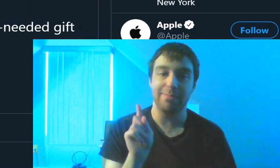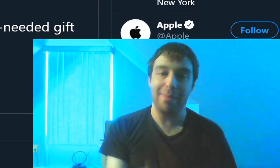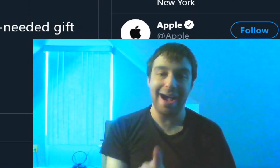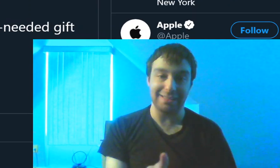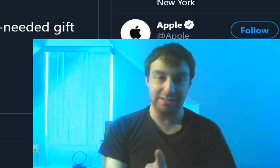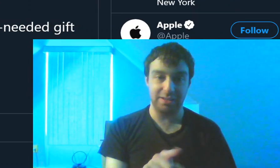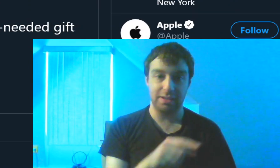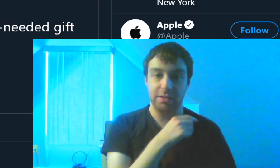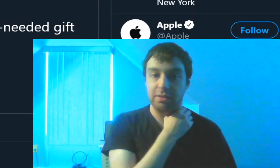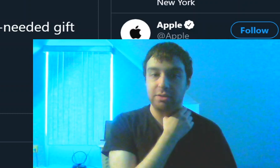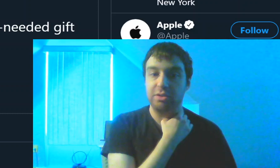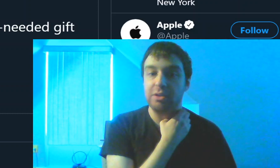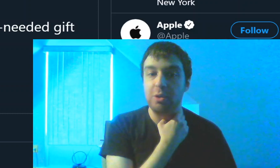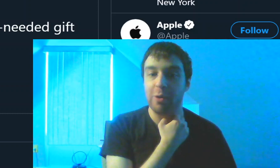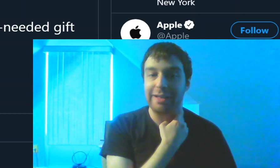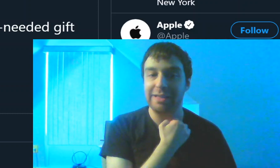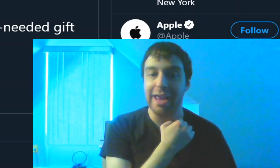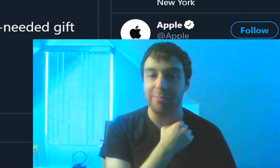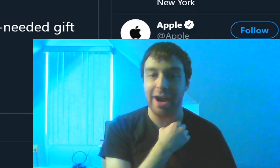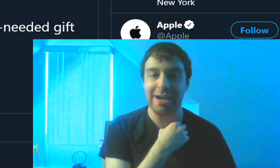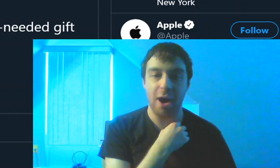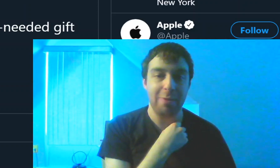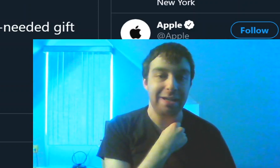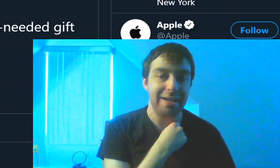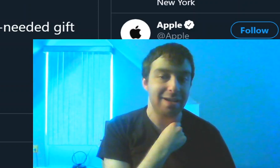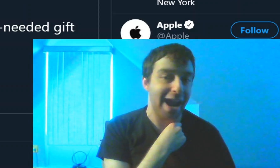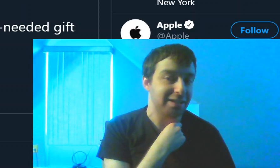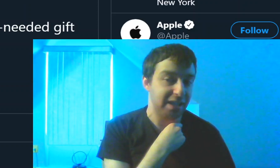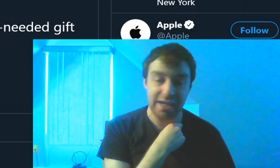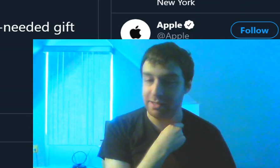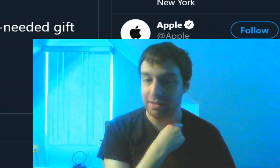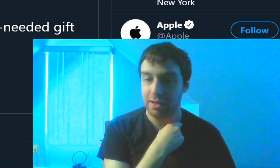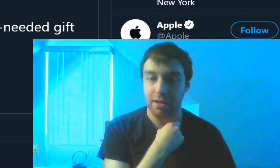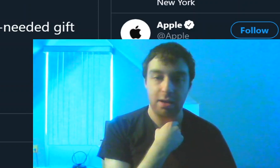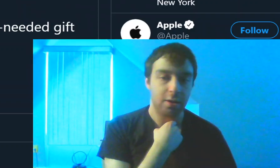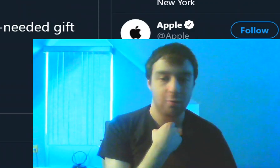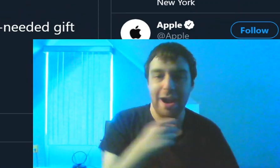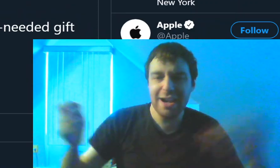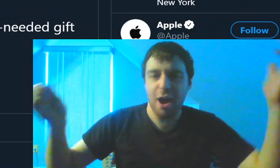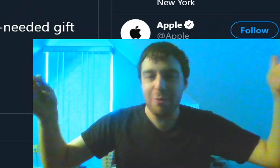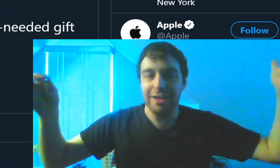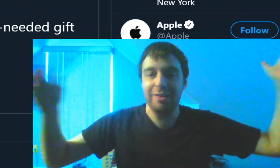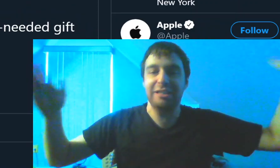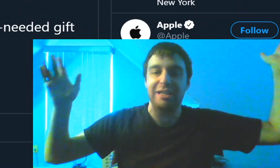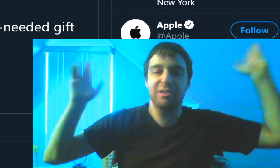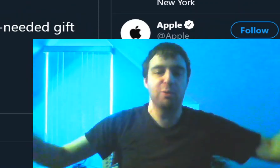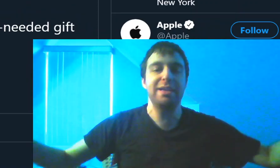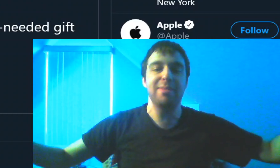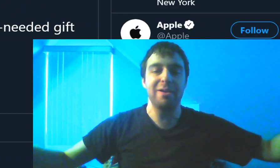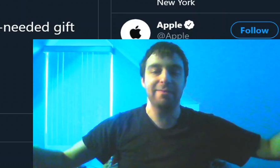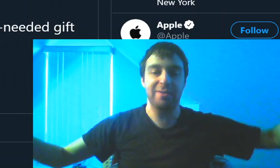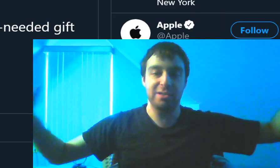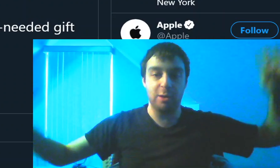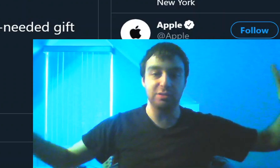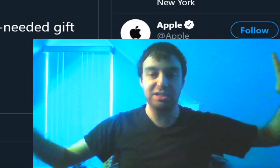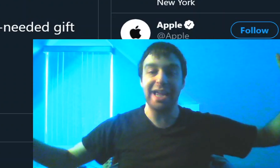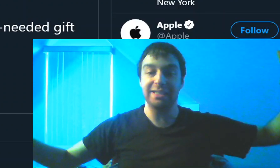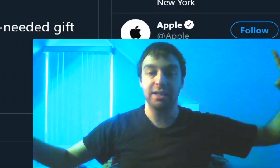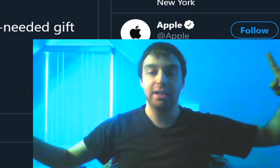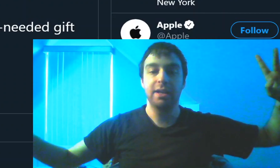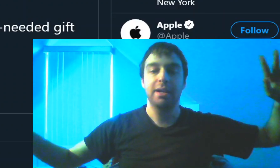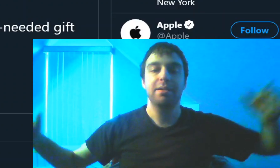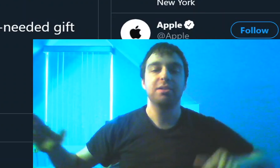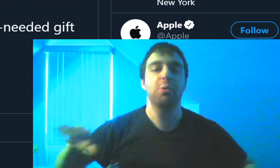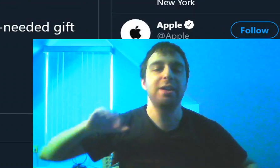million masks to New York State. Right now, we need 19. Right now, we at least need 20 million for this whole